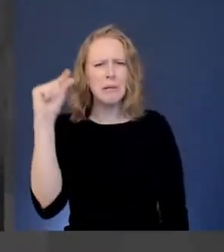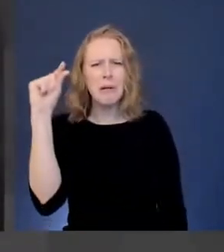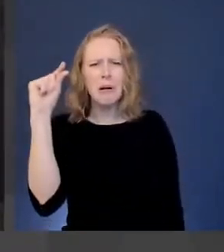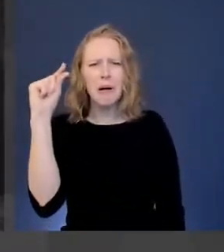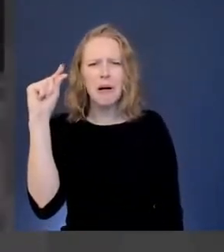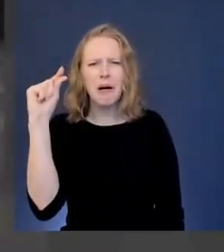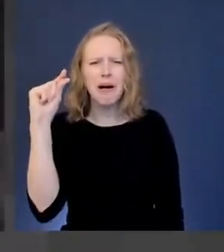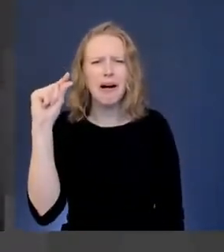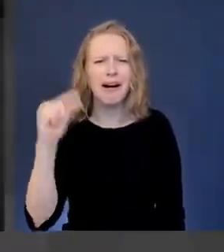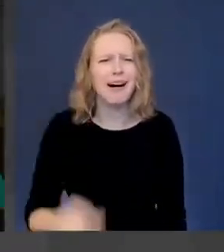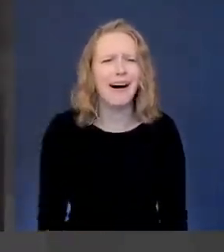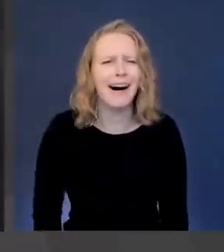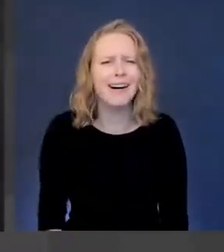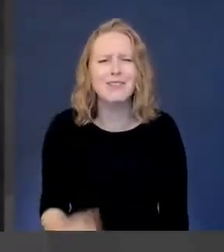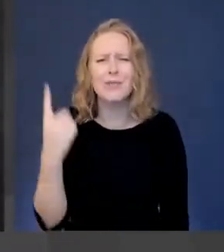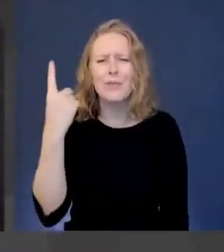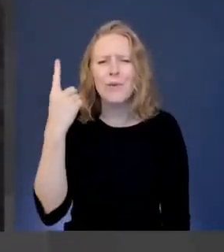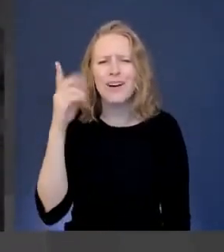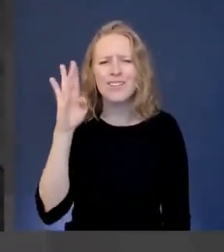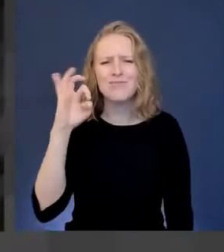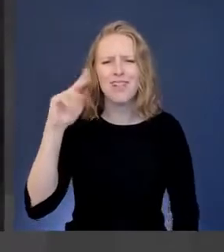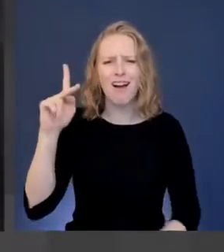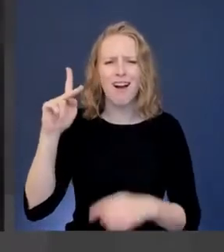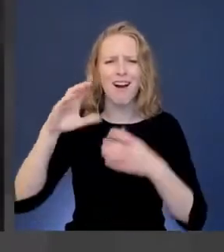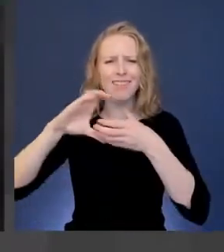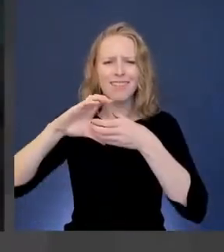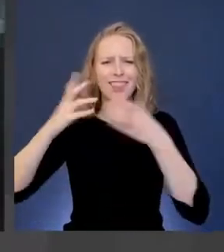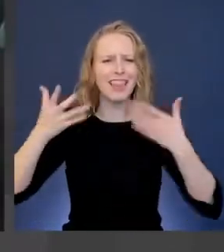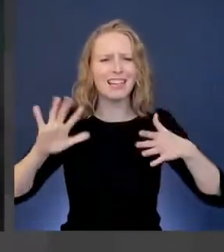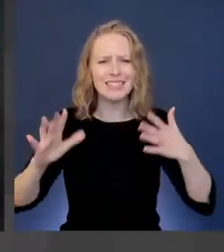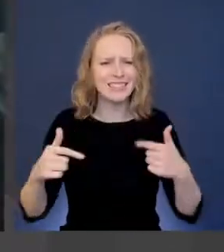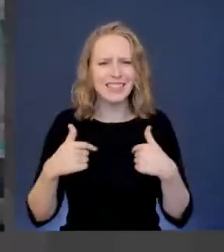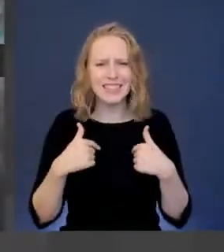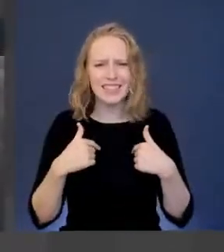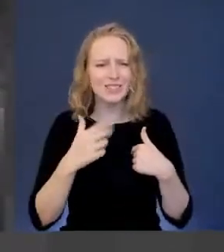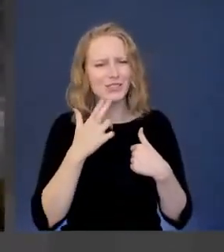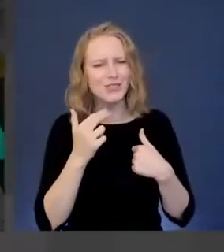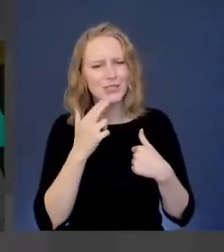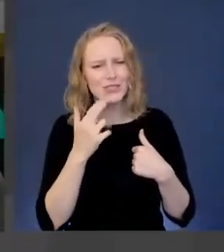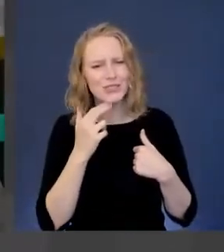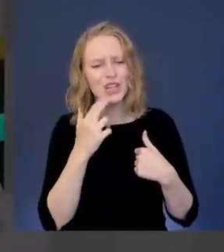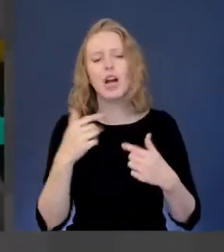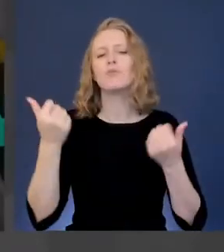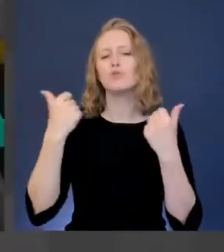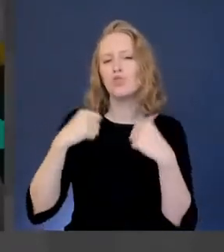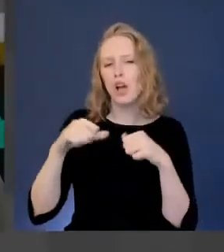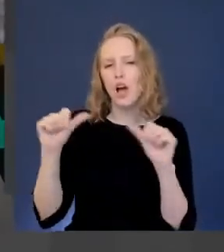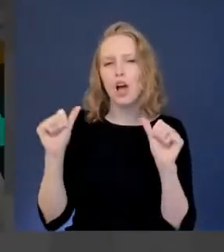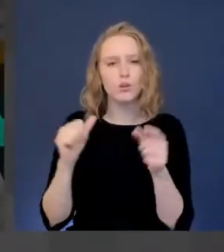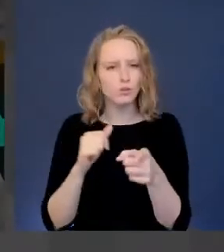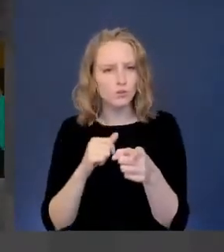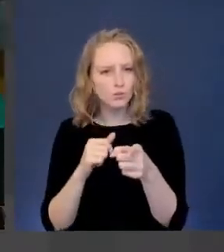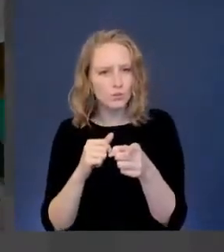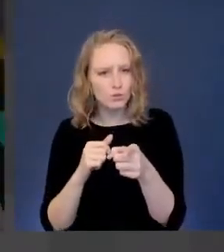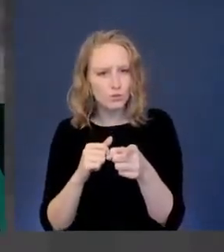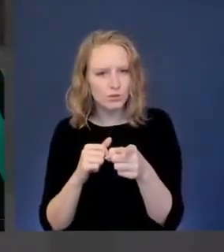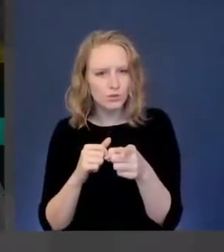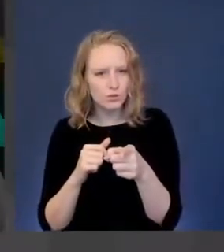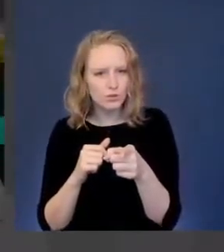literally one wiggle block. butt. That's so cute. All right, I'm trying. We're morphing. Oh, what did I get? What did I get? Oh, you're